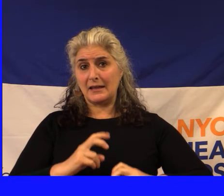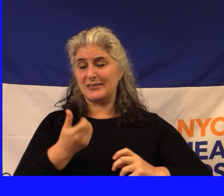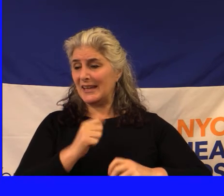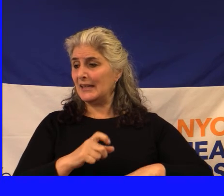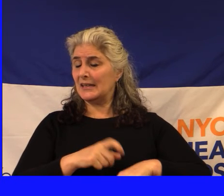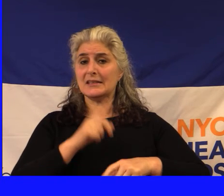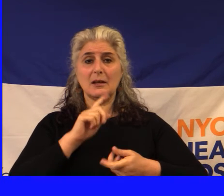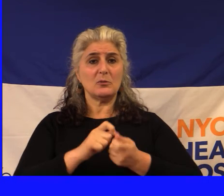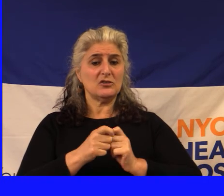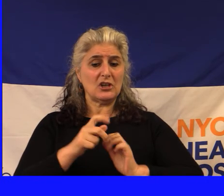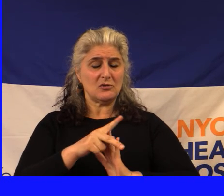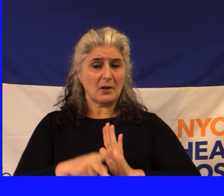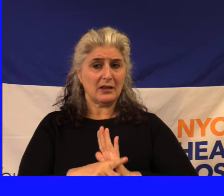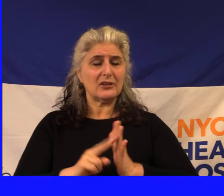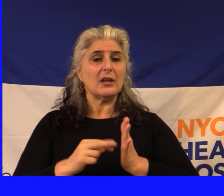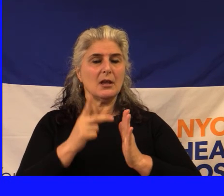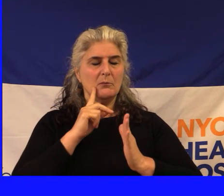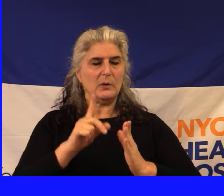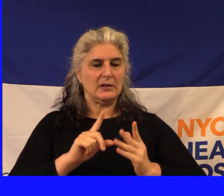the outcomes.